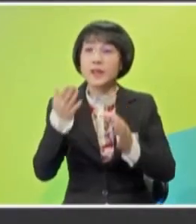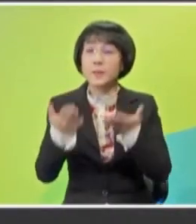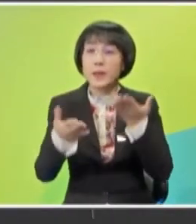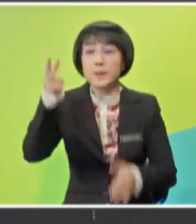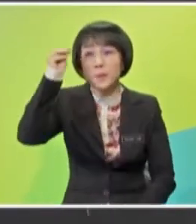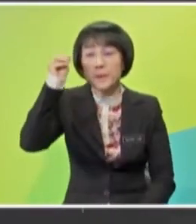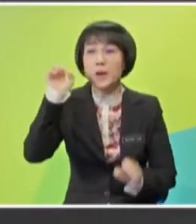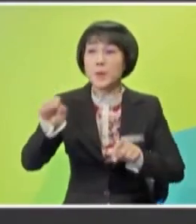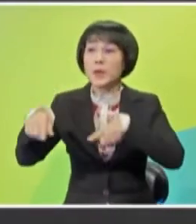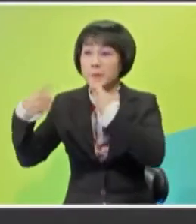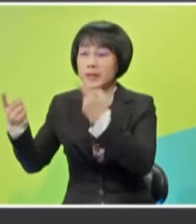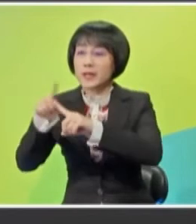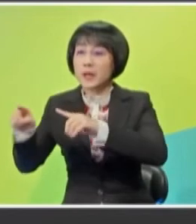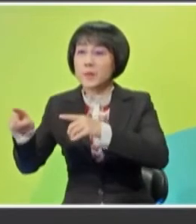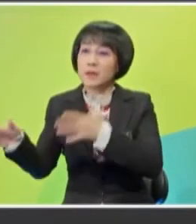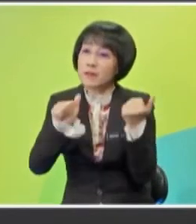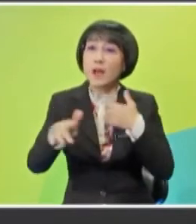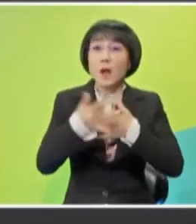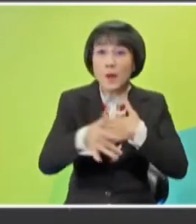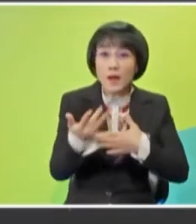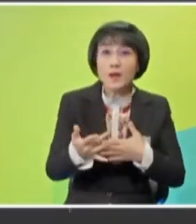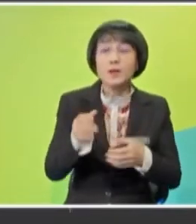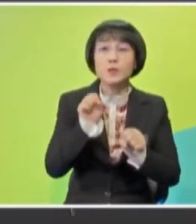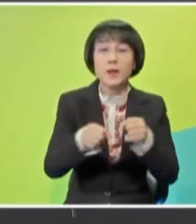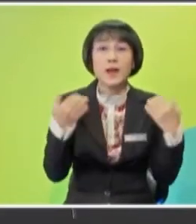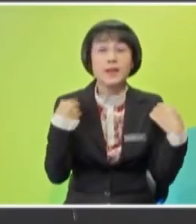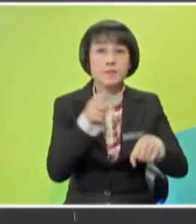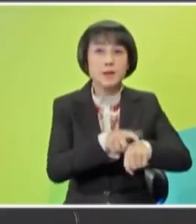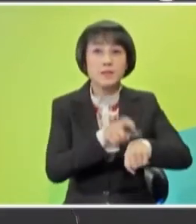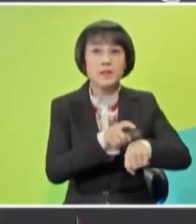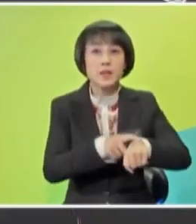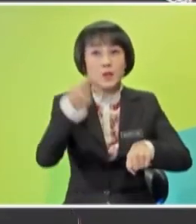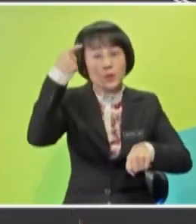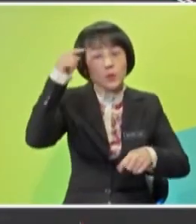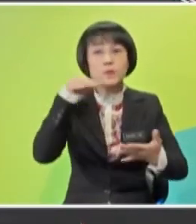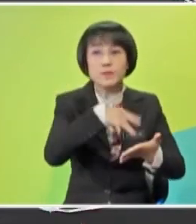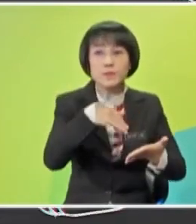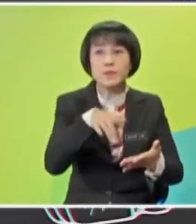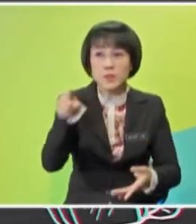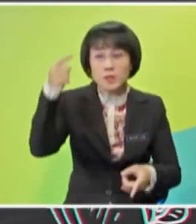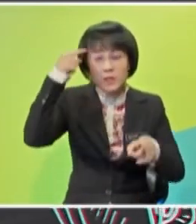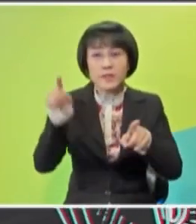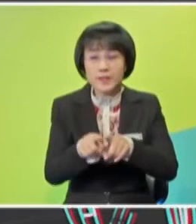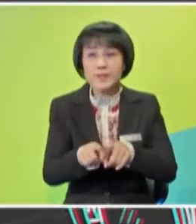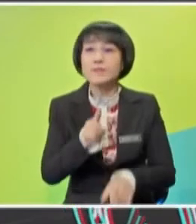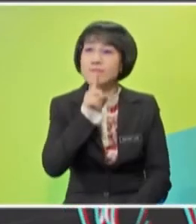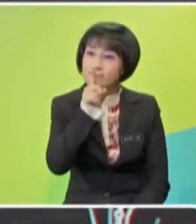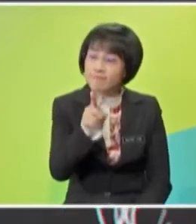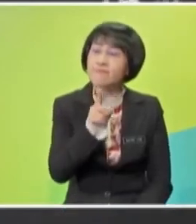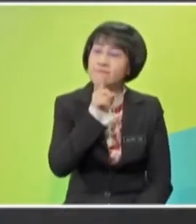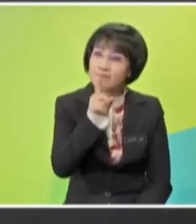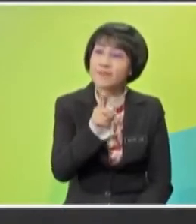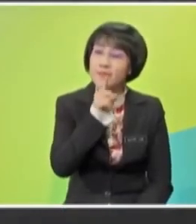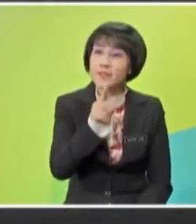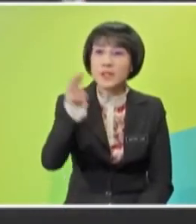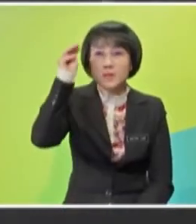his examination. Would you agree? Sure, it seems reasonable. Since Mark doesn't want to disappoint his friends, he